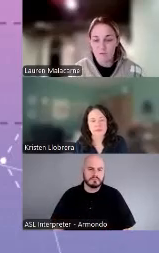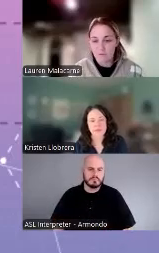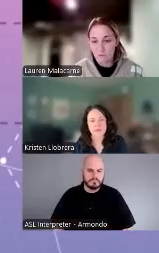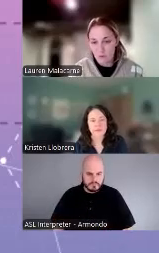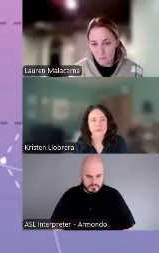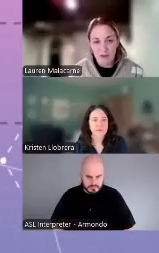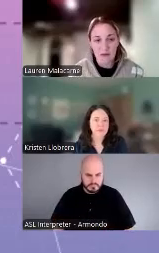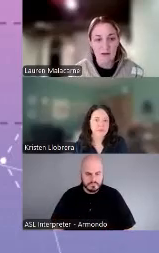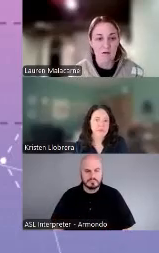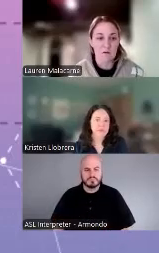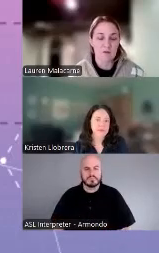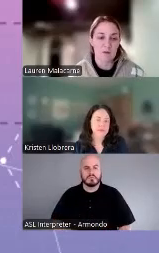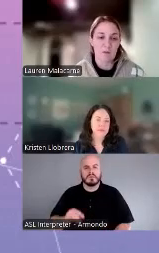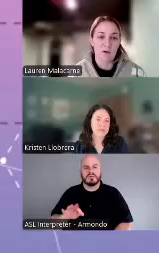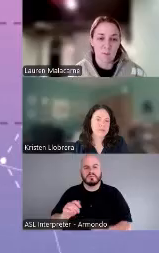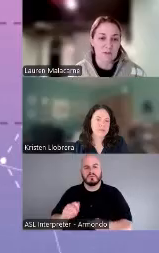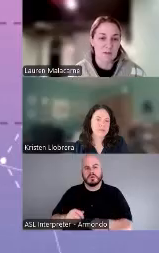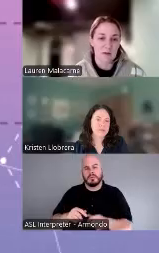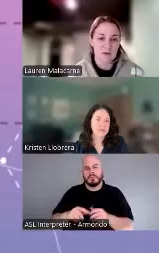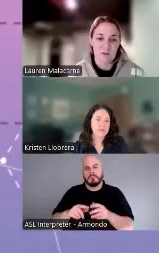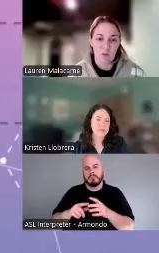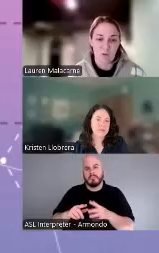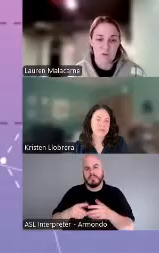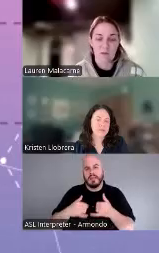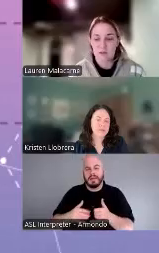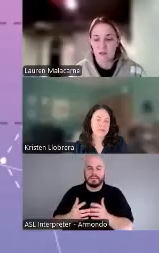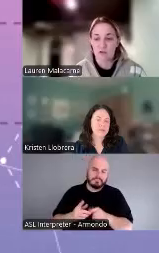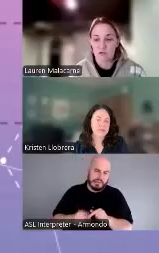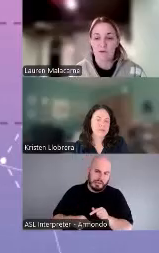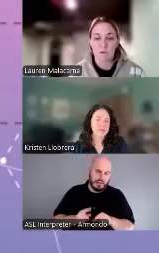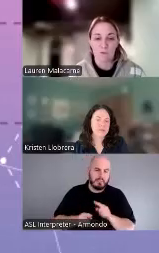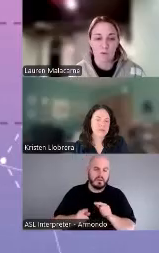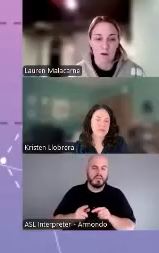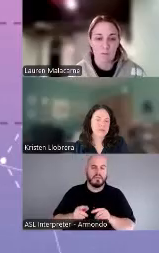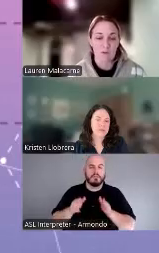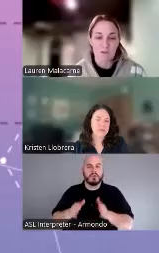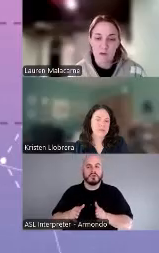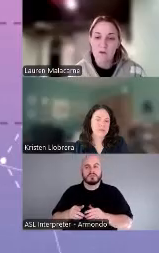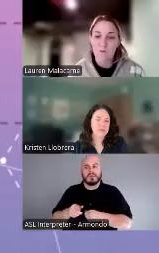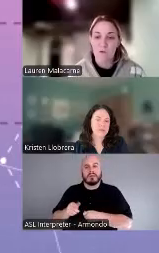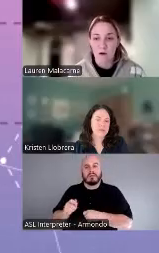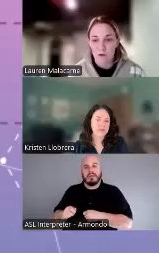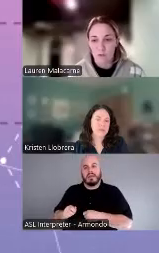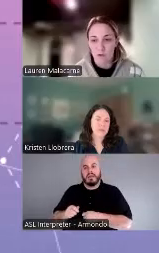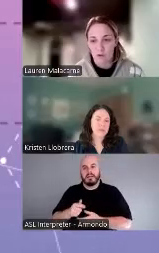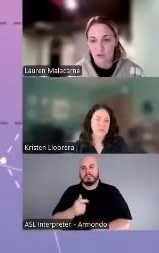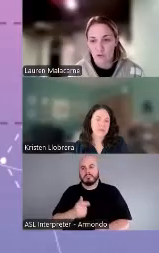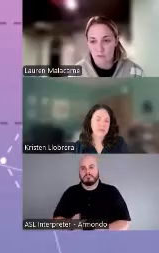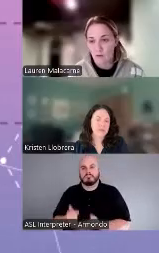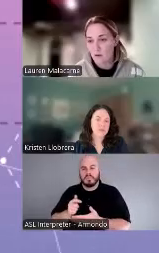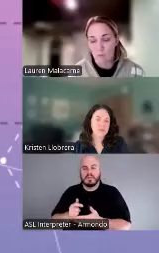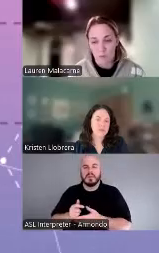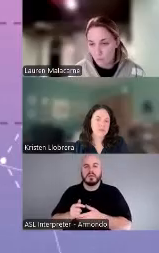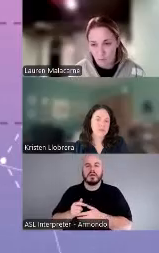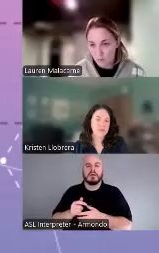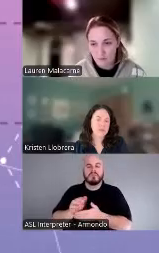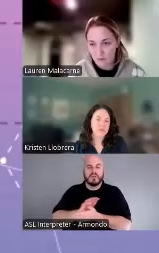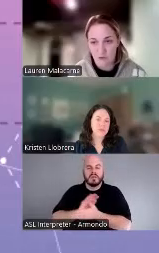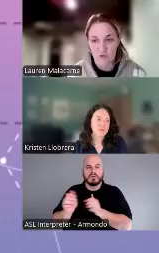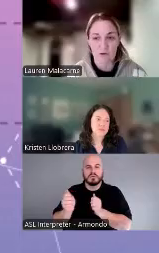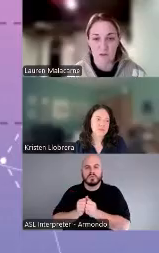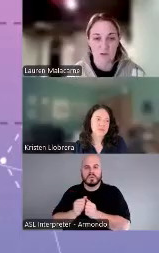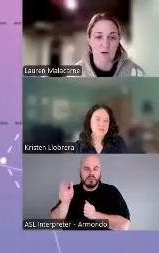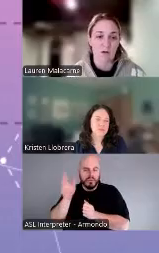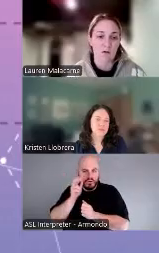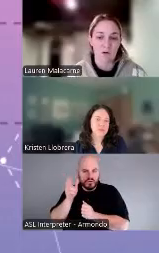then if we could play it, ultimately what happens next is the person gets to actually view these videos with audio narration, with plain